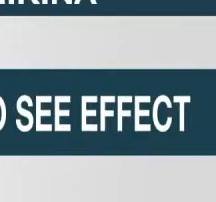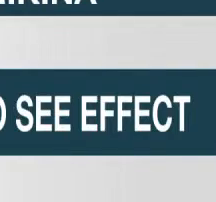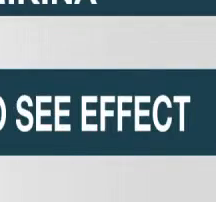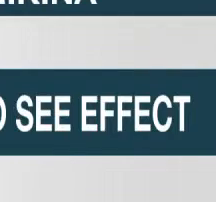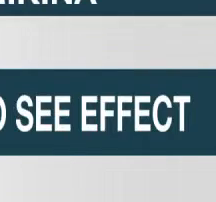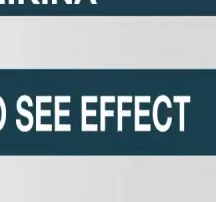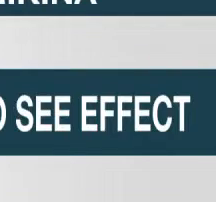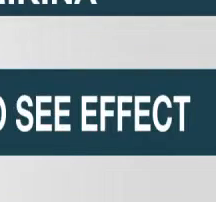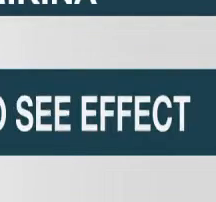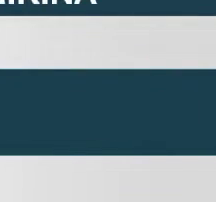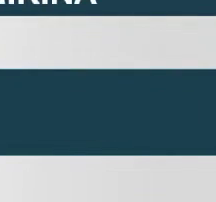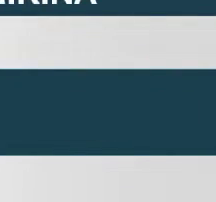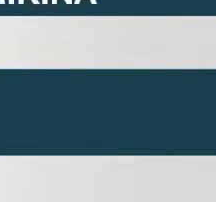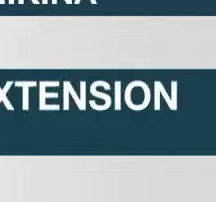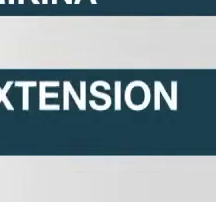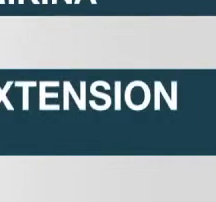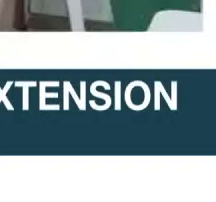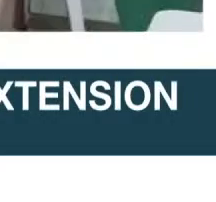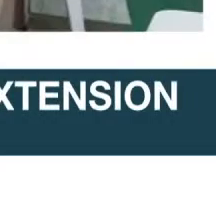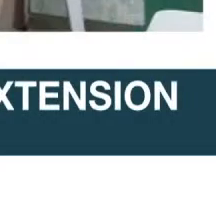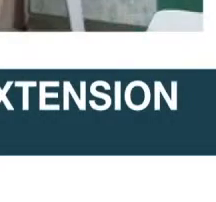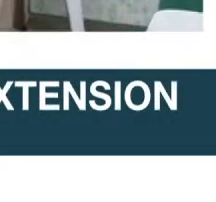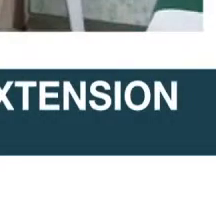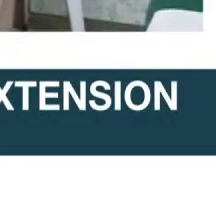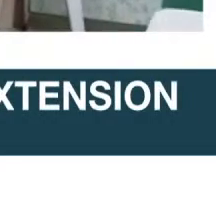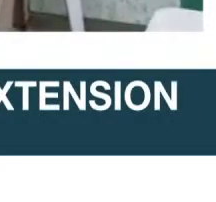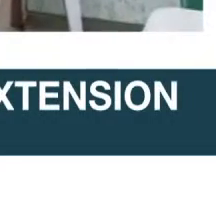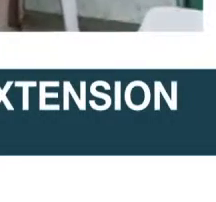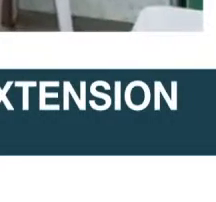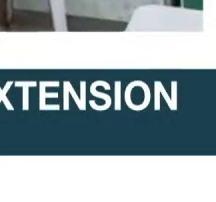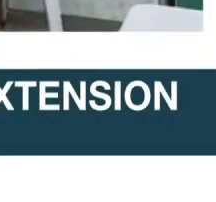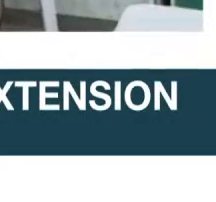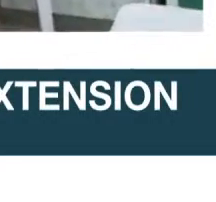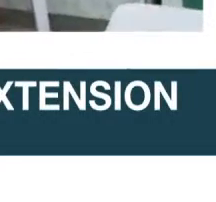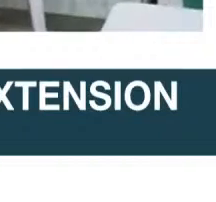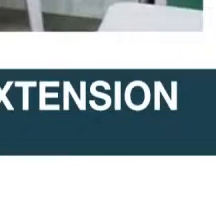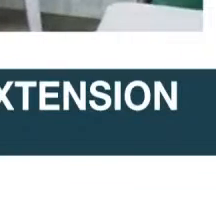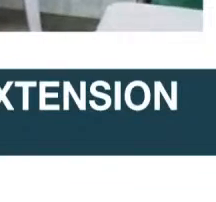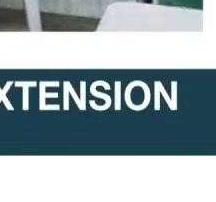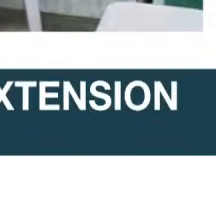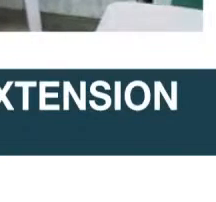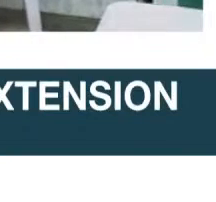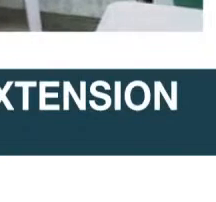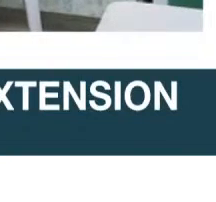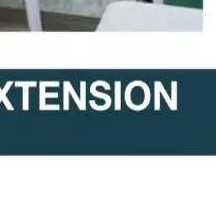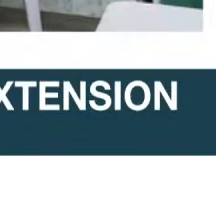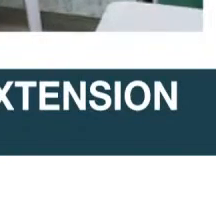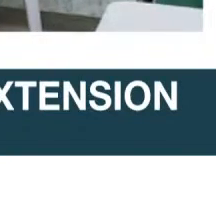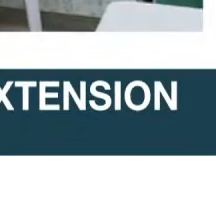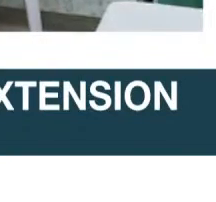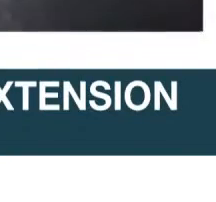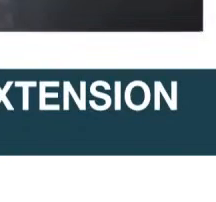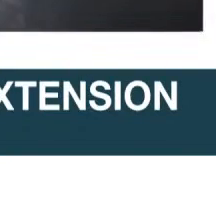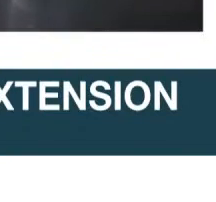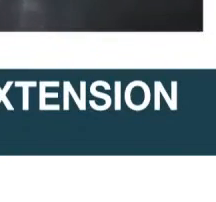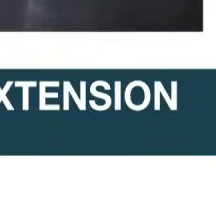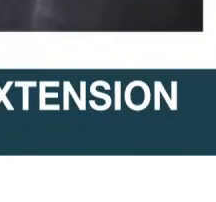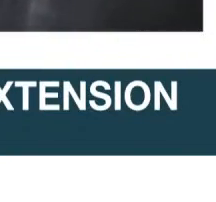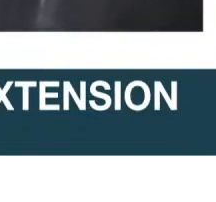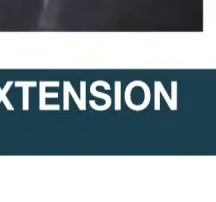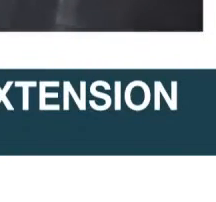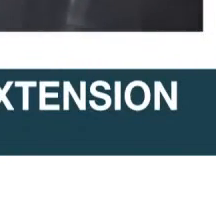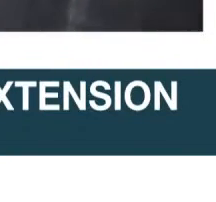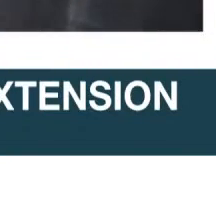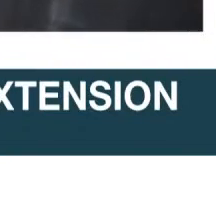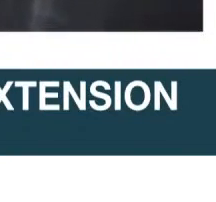that we use, this is the transmission rate. And currently, our R-naught right now is 1.46 for Metro Manila. So if you